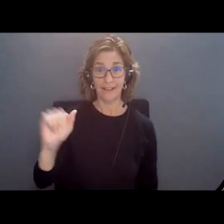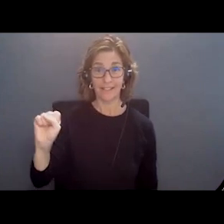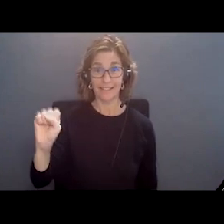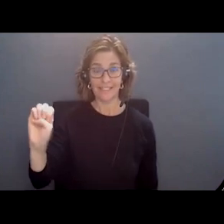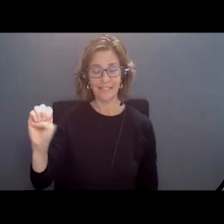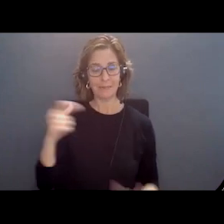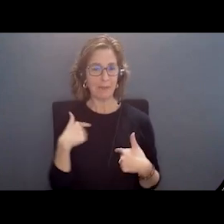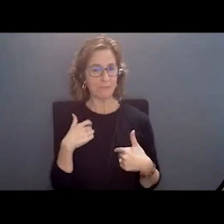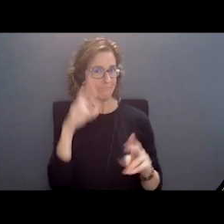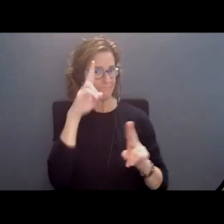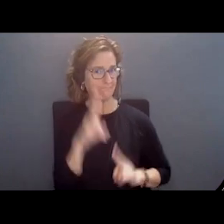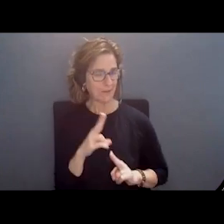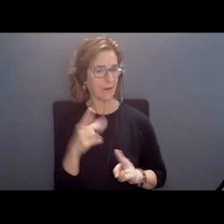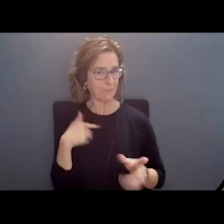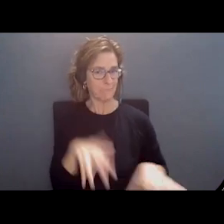your moderator for today.